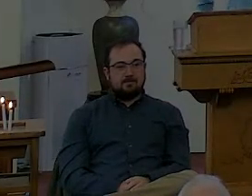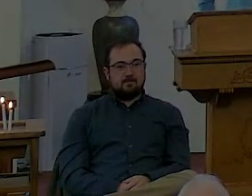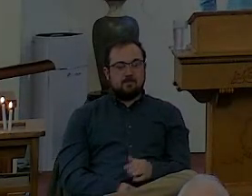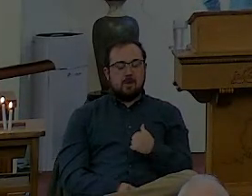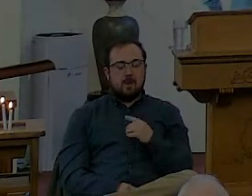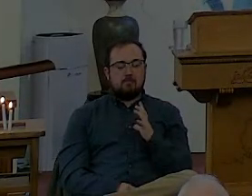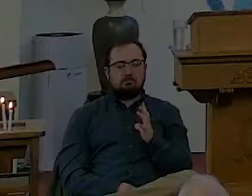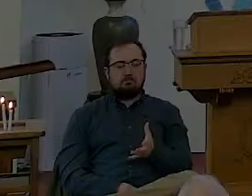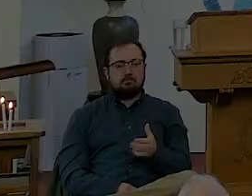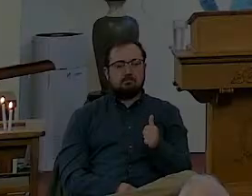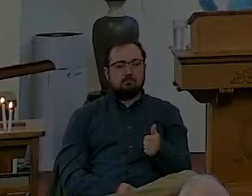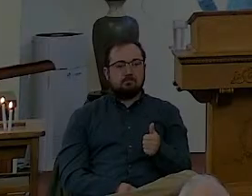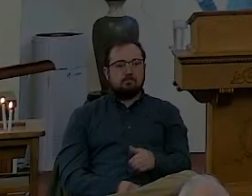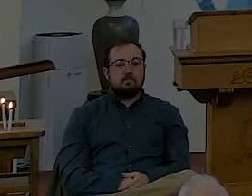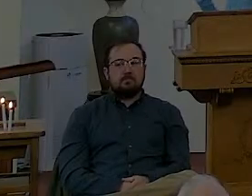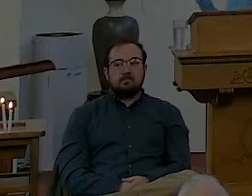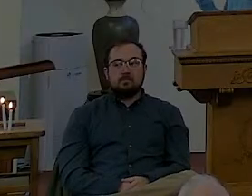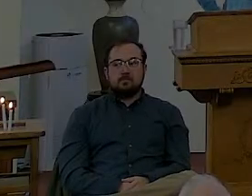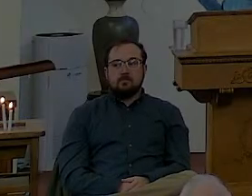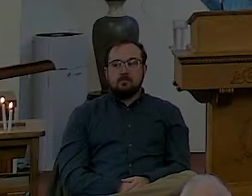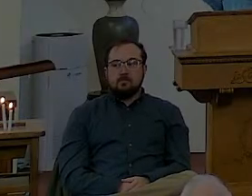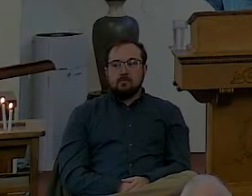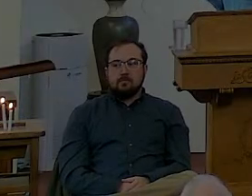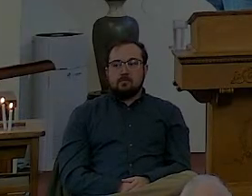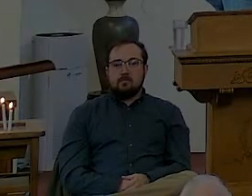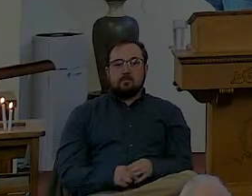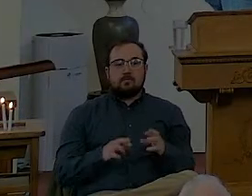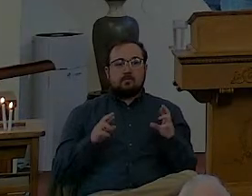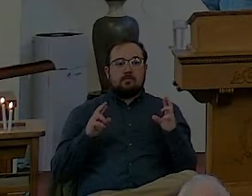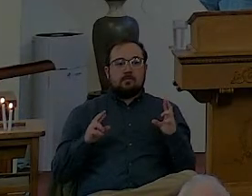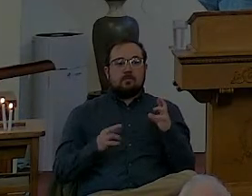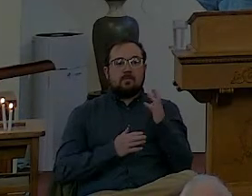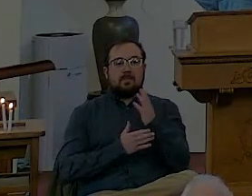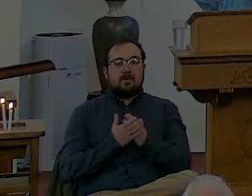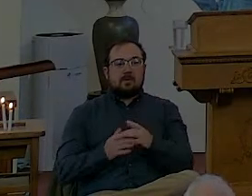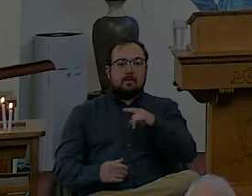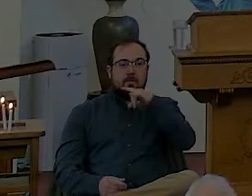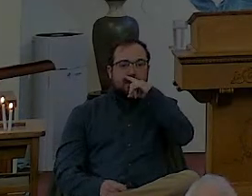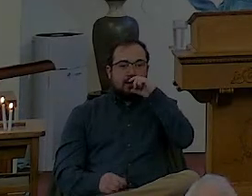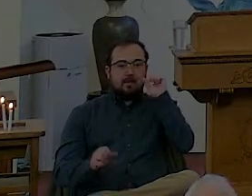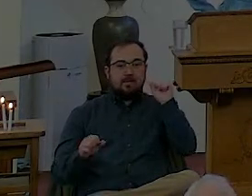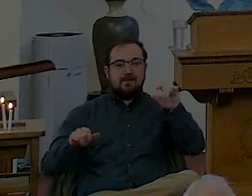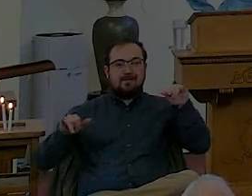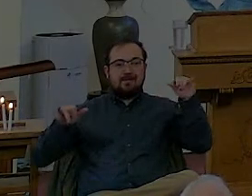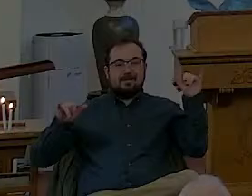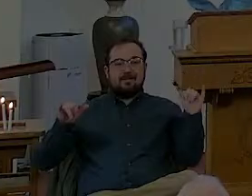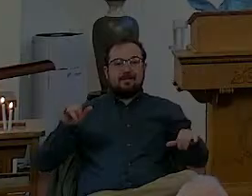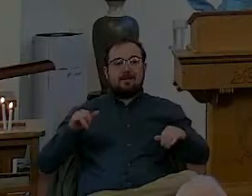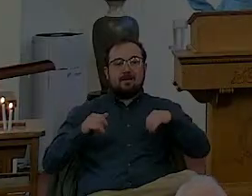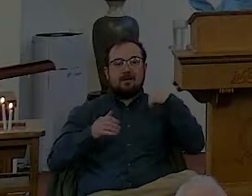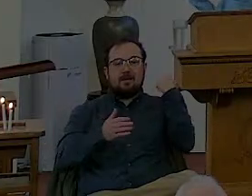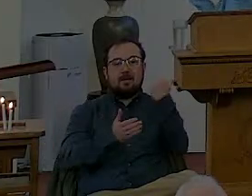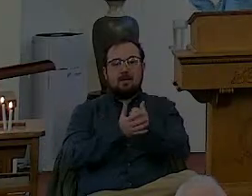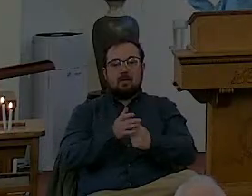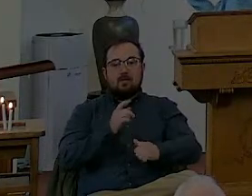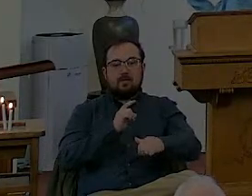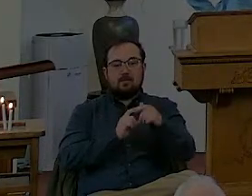I'm okay, all right. So, hopefully some of the kids can stay and help in a minute.